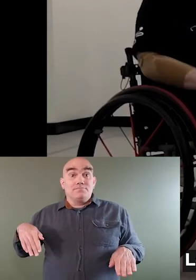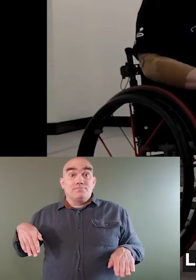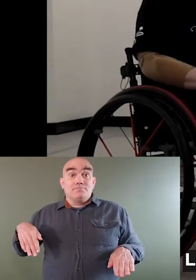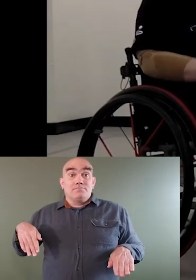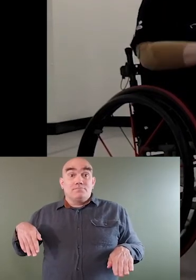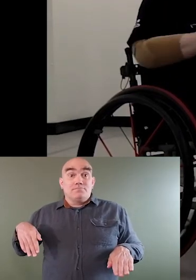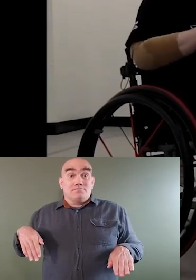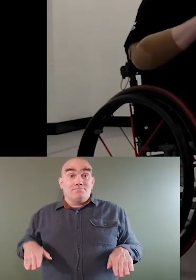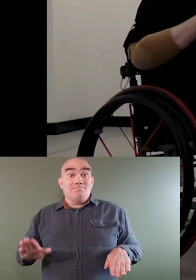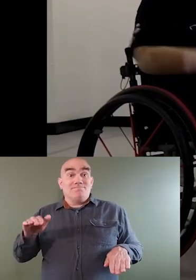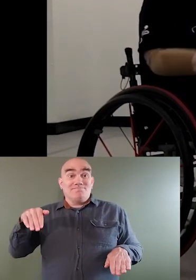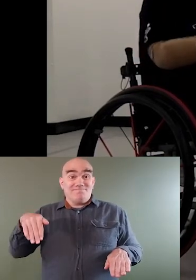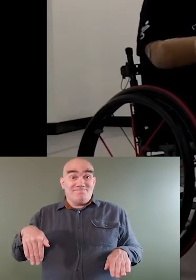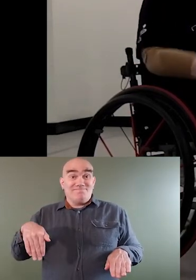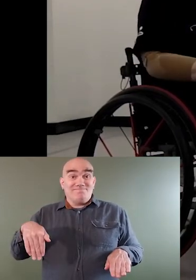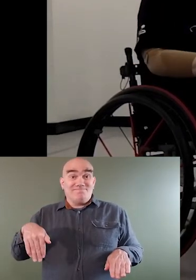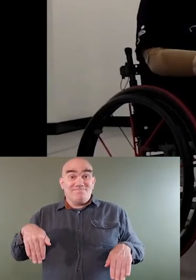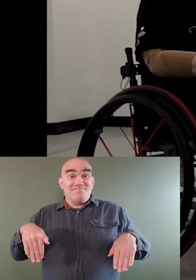Ready, go.